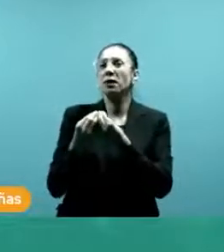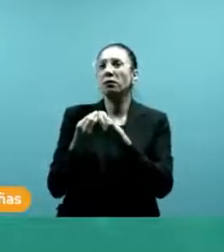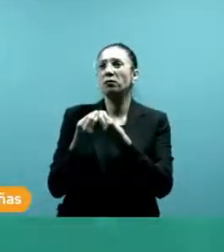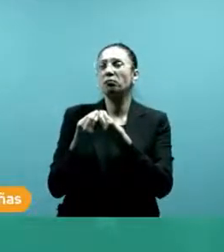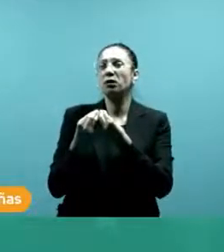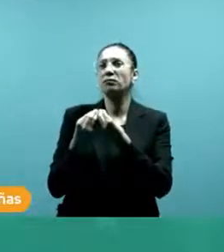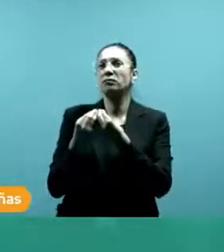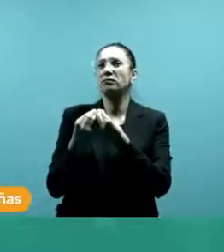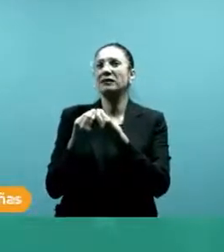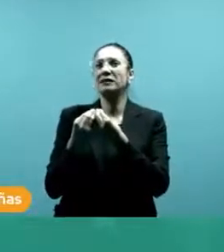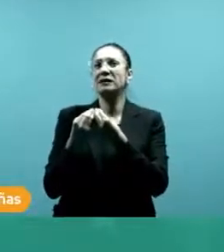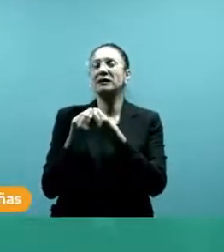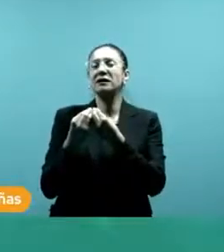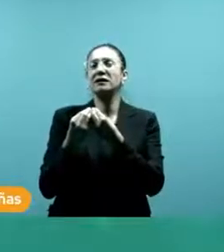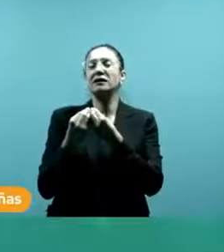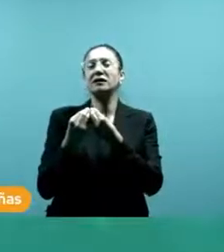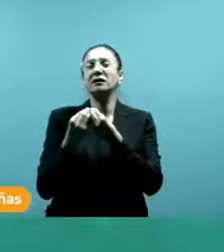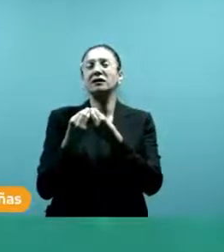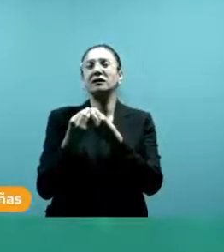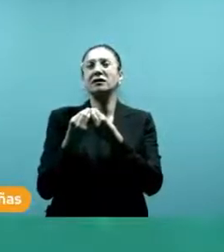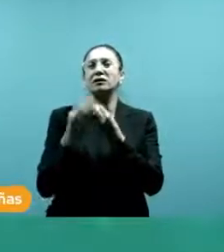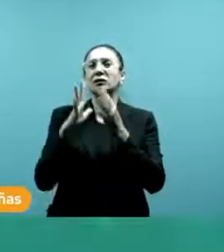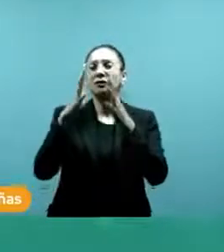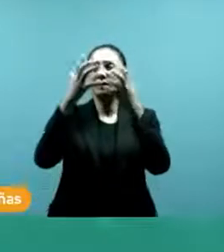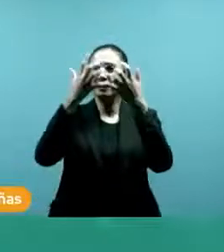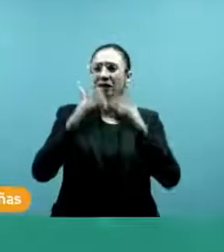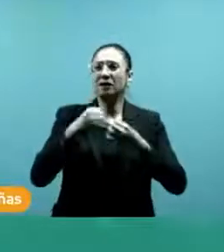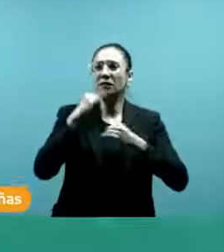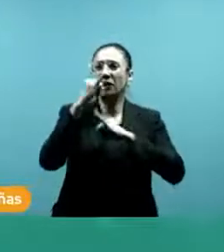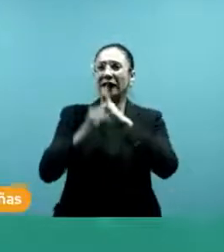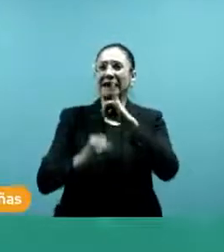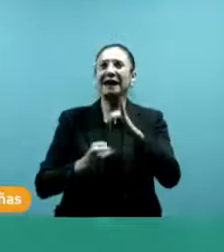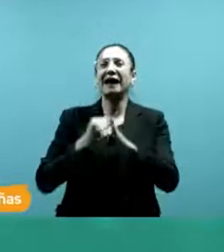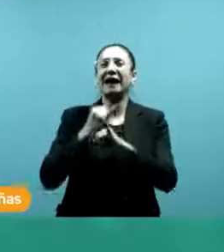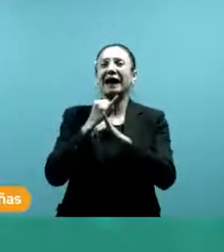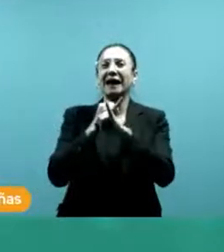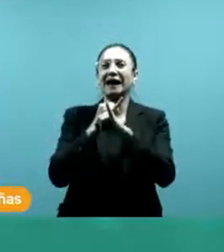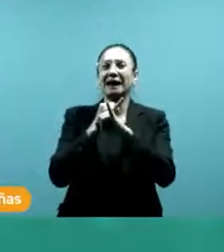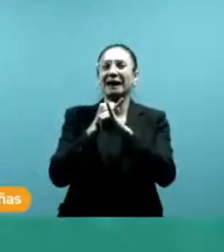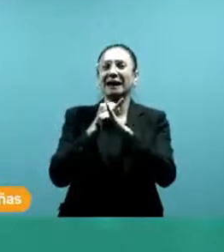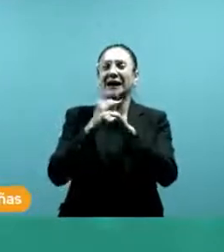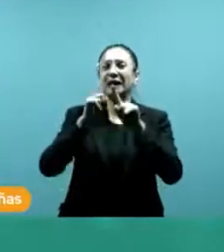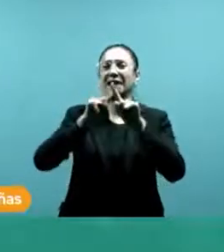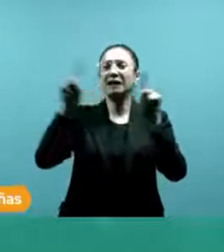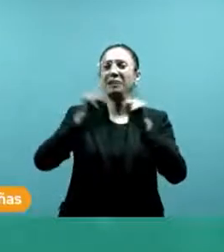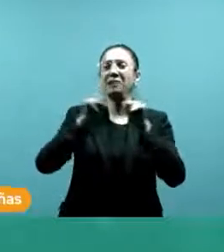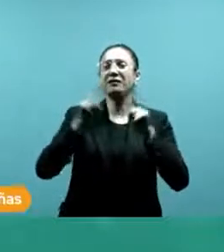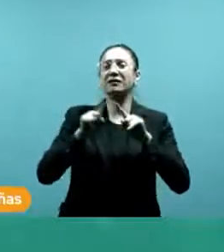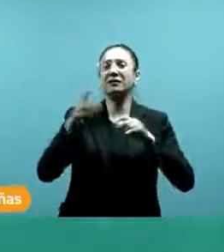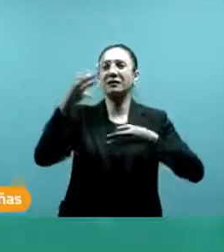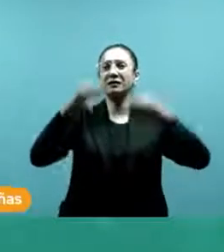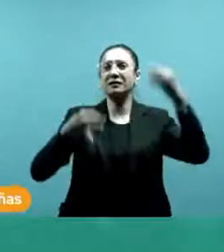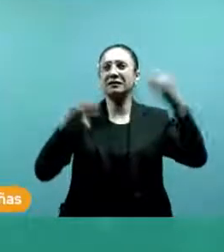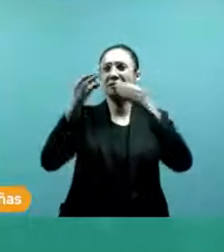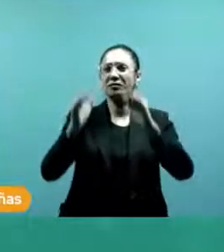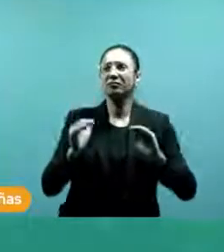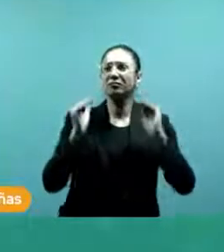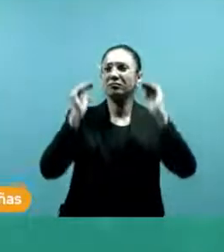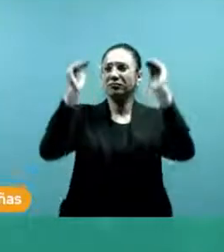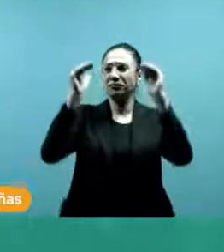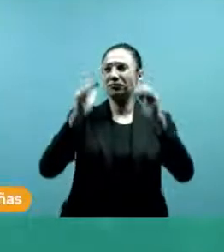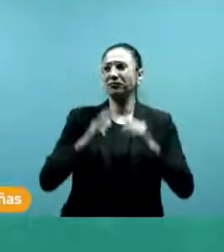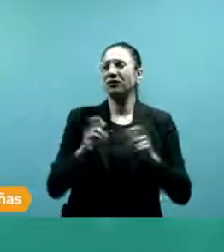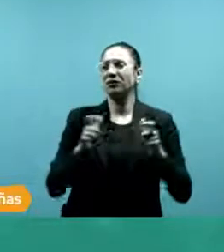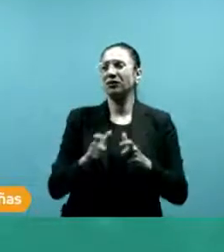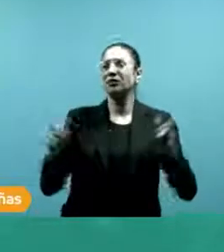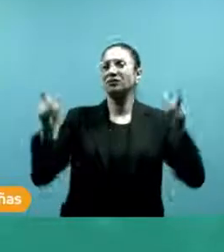of international court system. So this place is really important for many, many groups of people. Muchos grupos de personas.